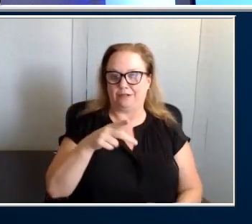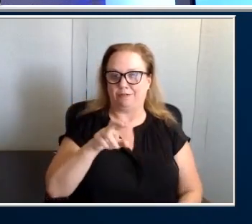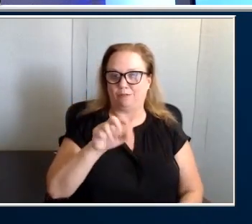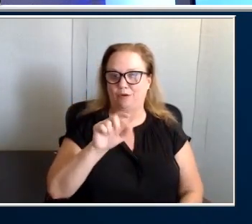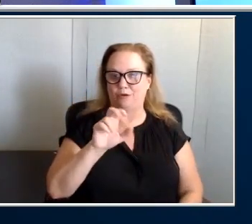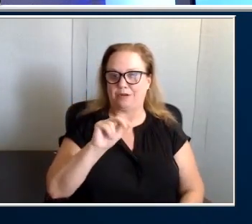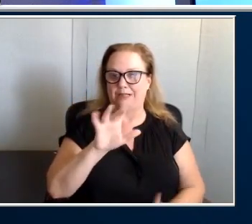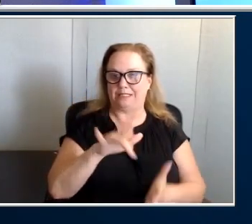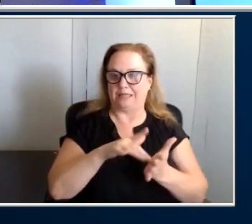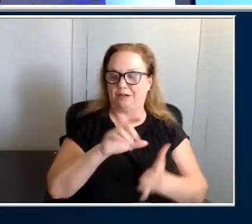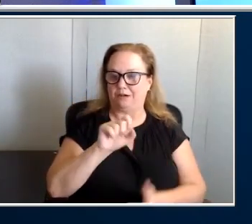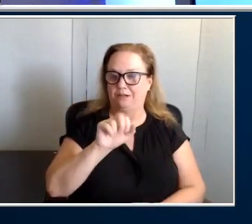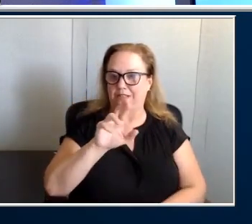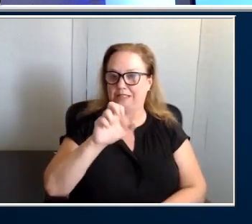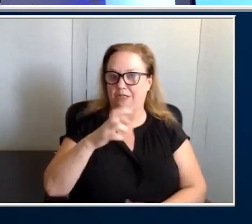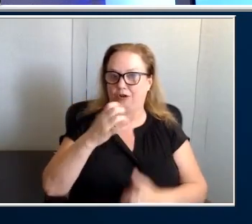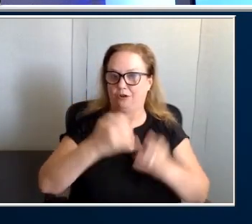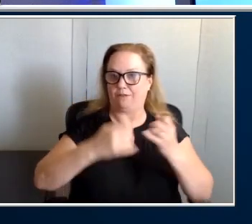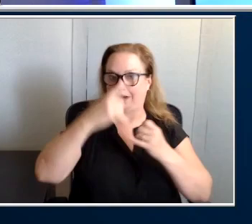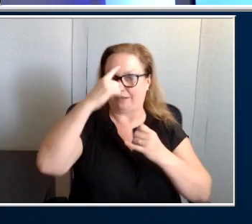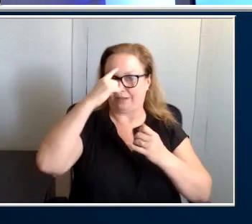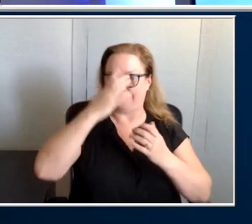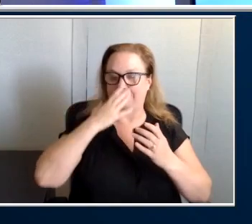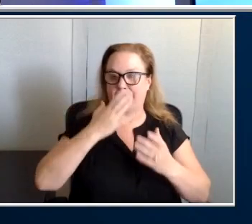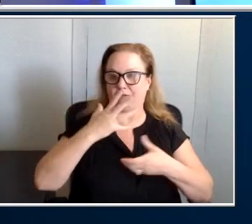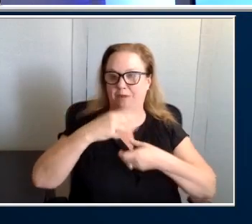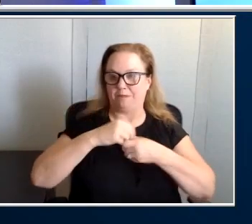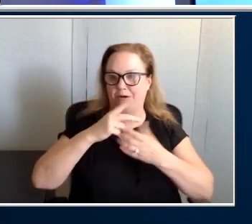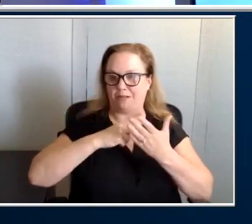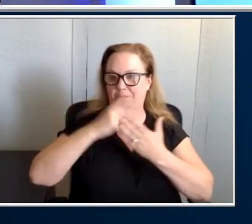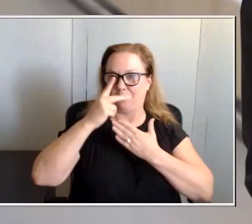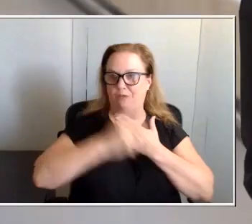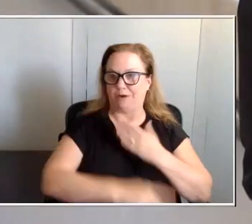Sarah, what are your final thoughts today? And thanks for being part of the program.